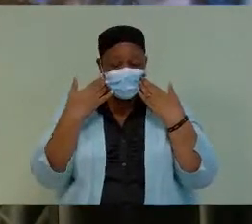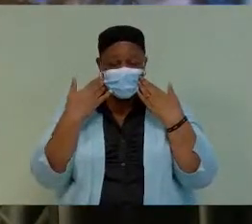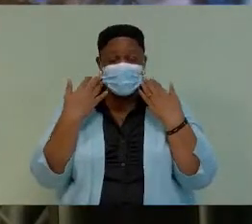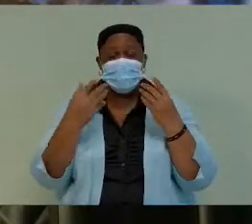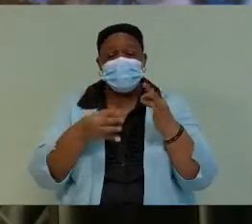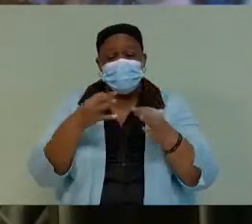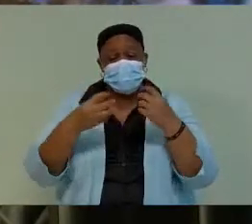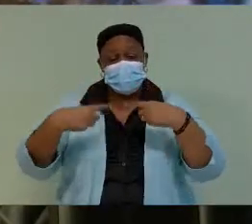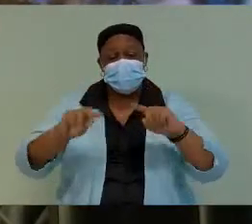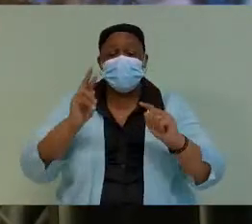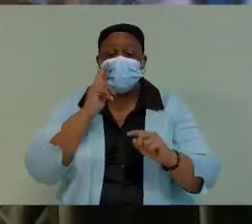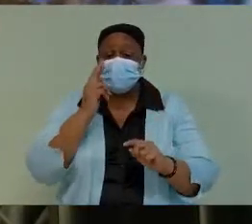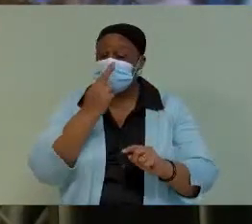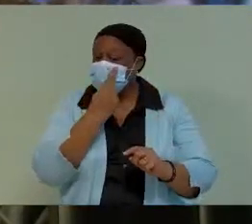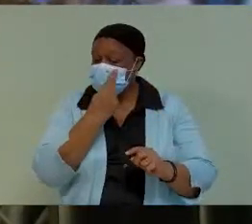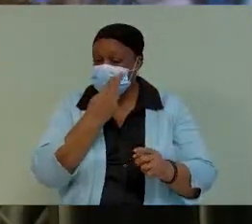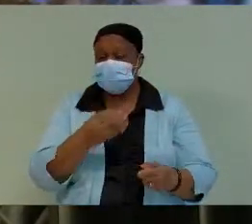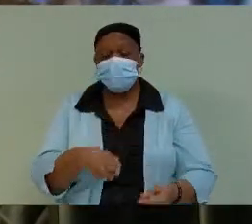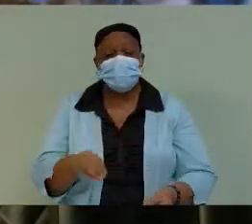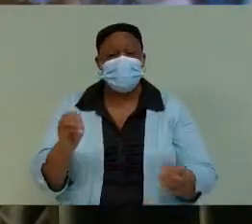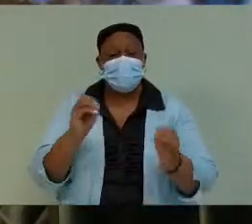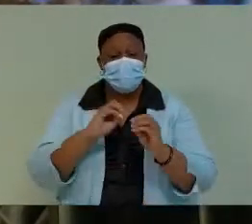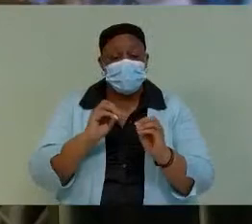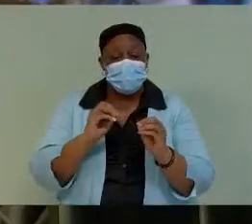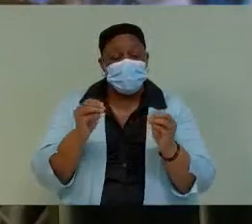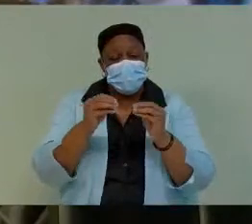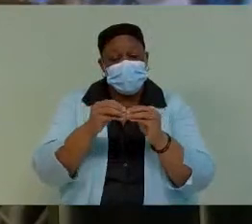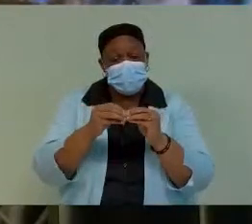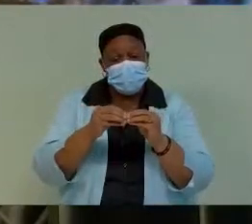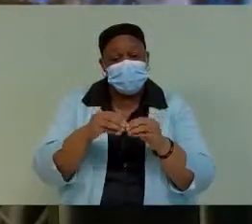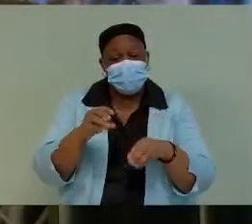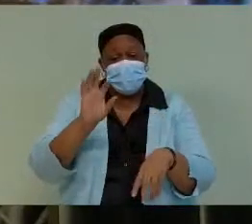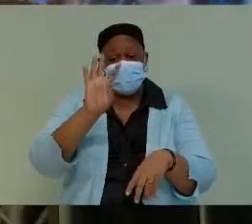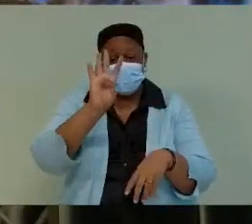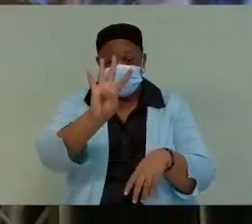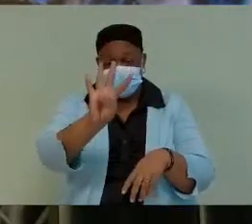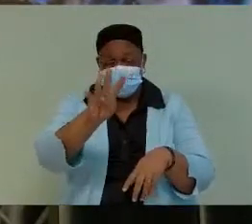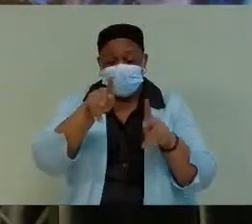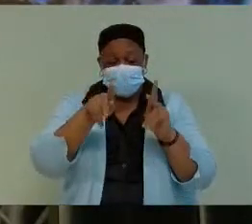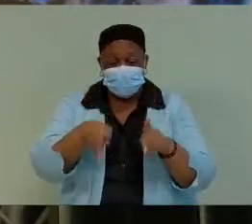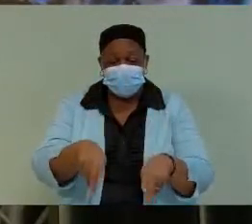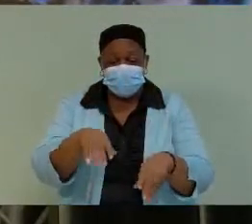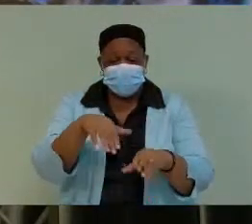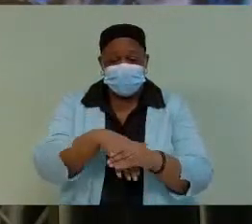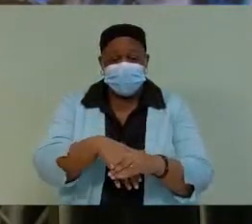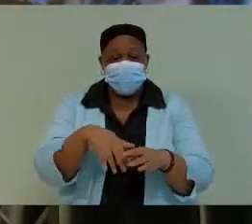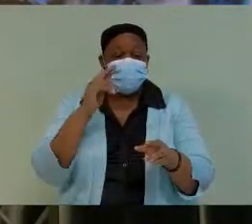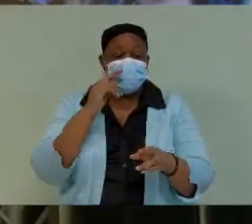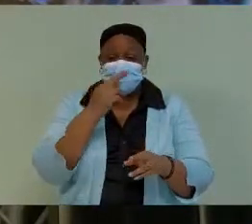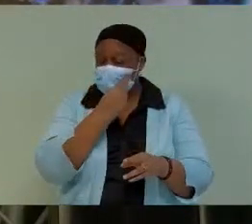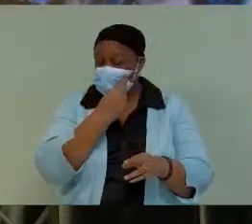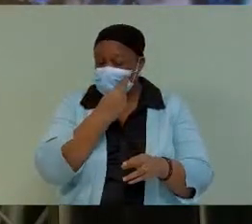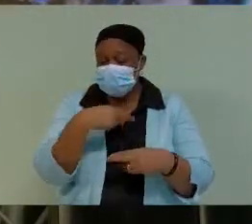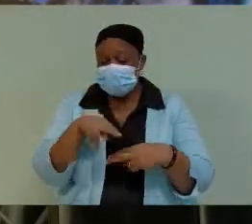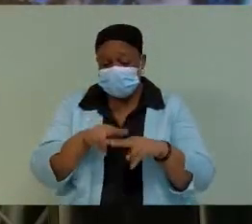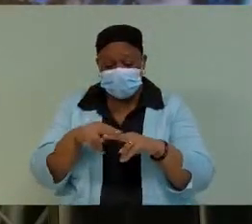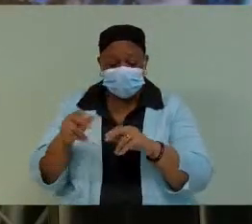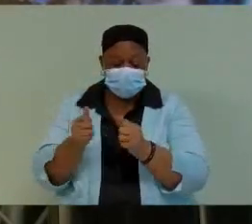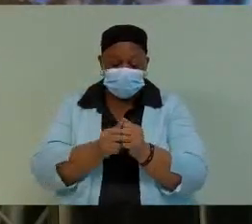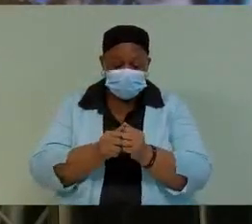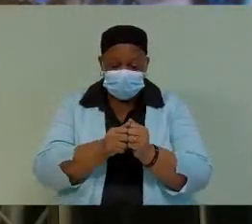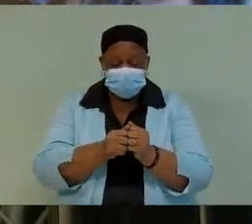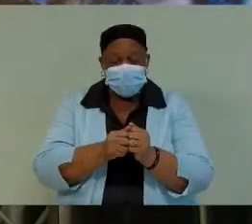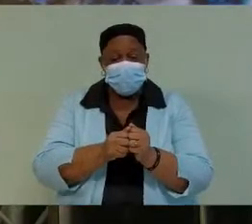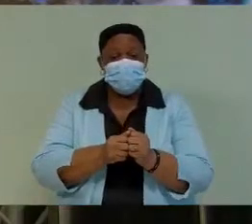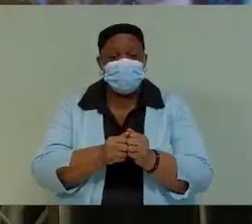regulations. No more than 4 members of the same household should be in close proximity to each other. No more